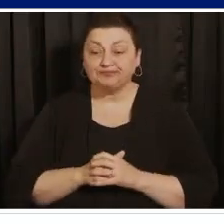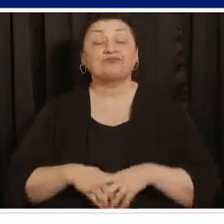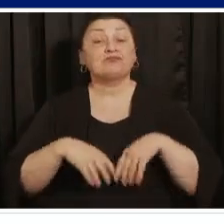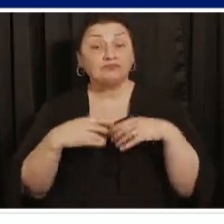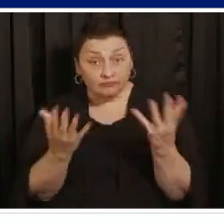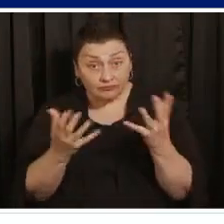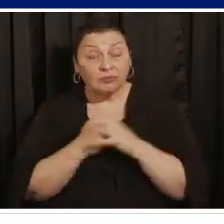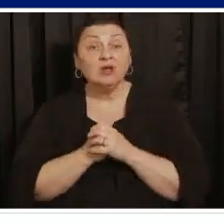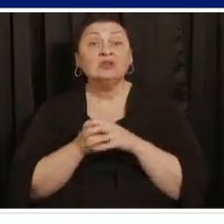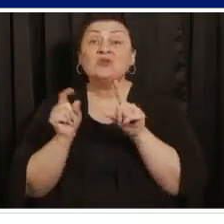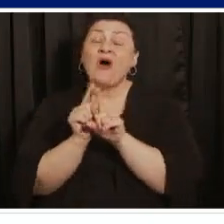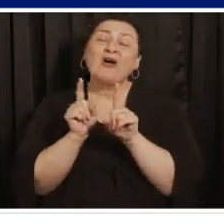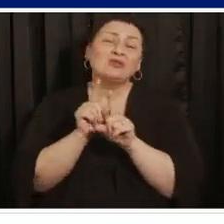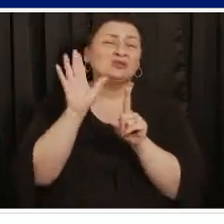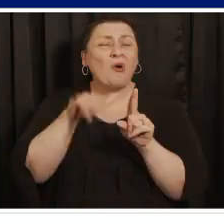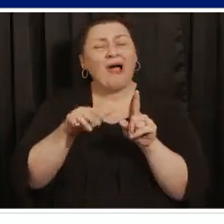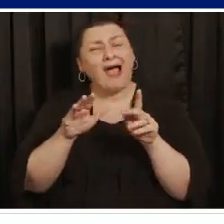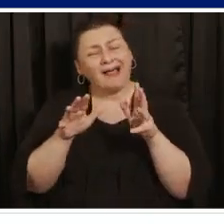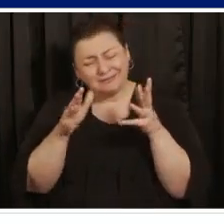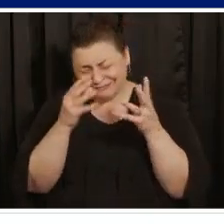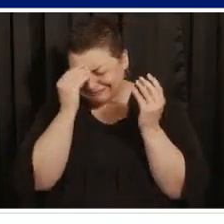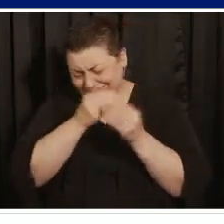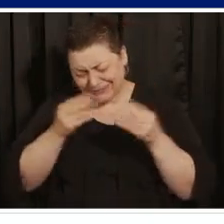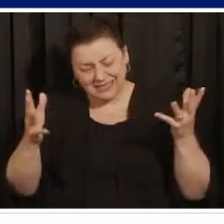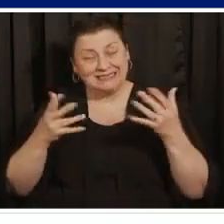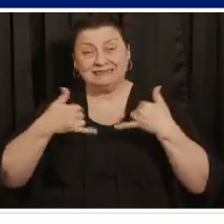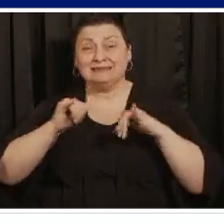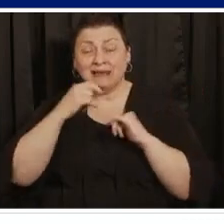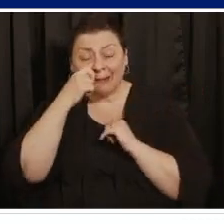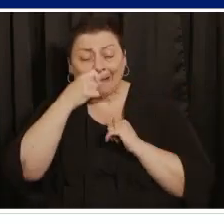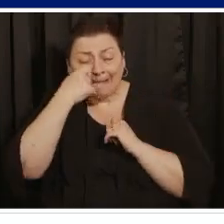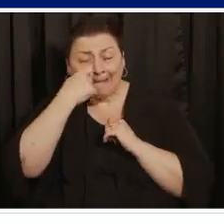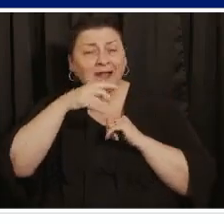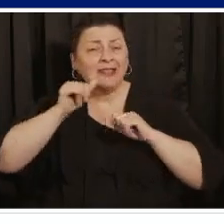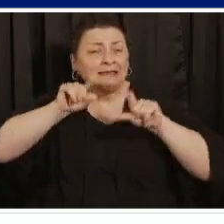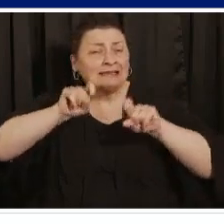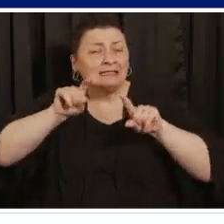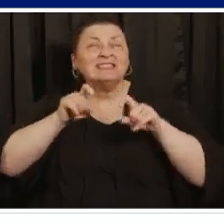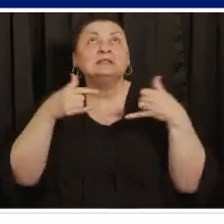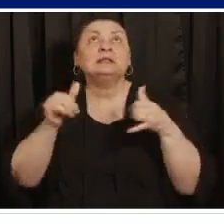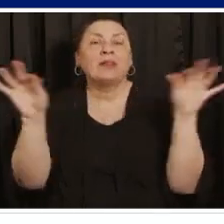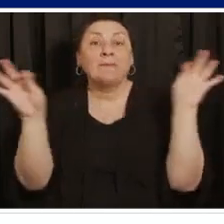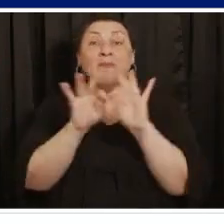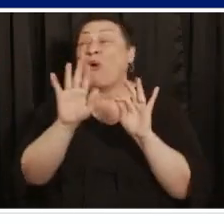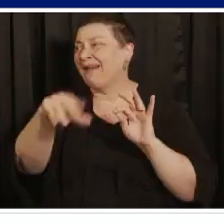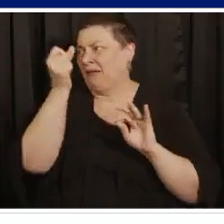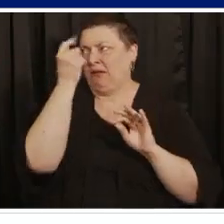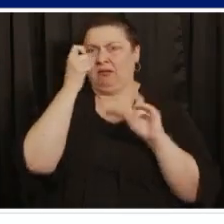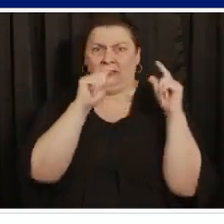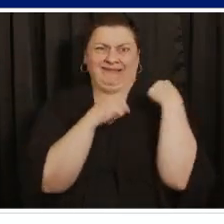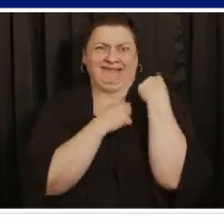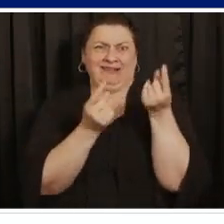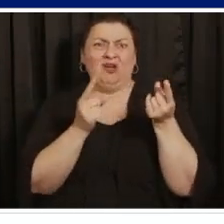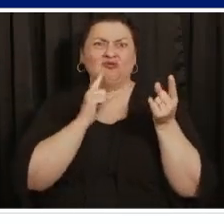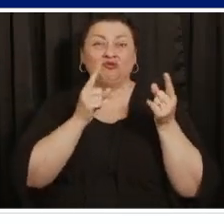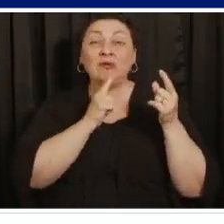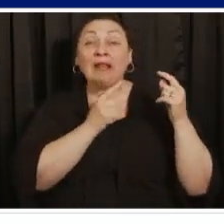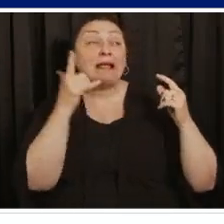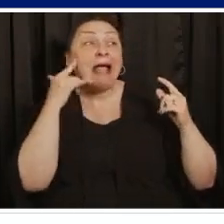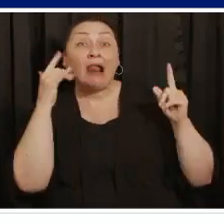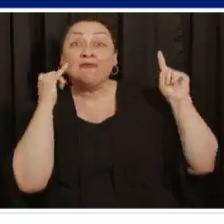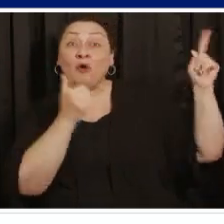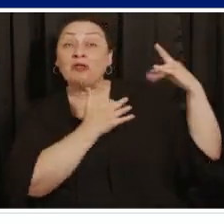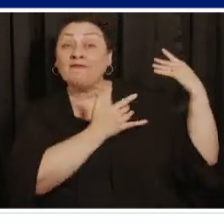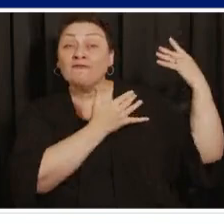how important testing is to defeating the virus. And we've had terrible air quality because of the California fires, particularly the Dixie